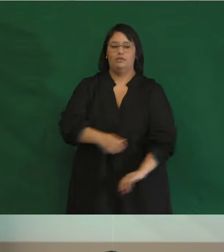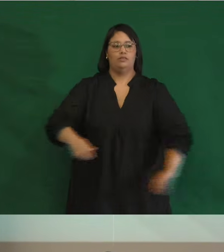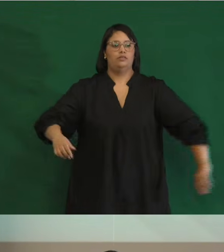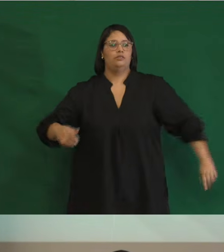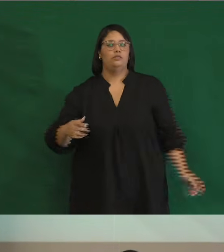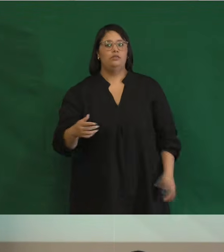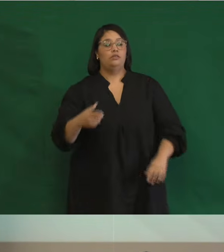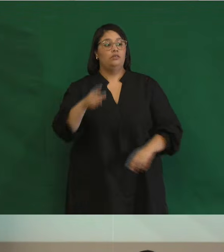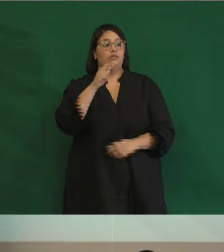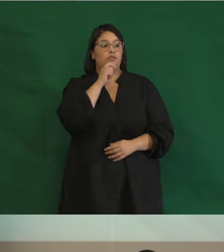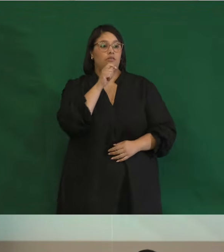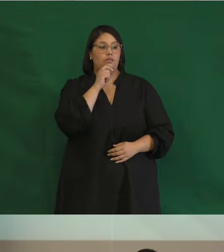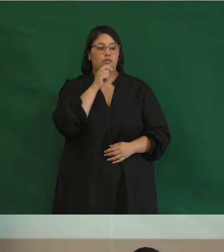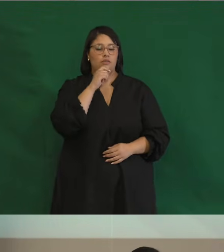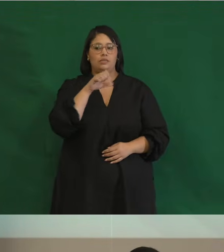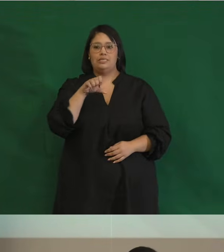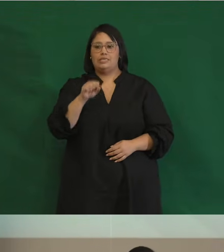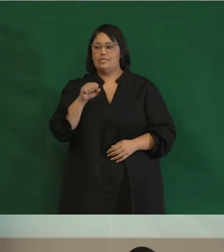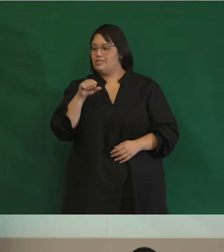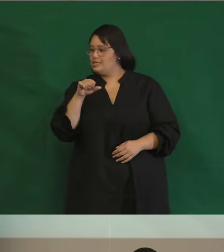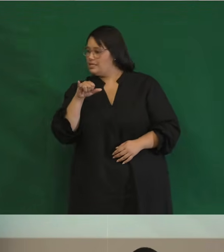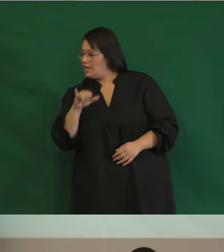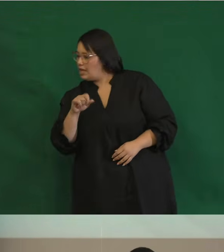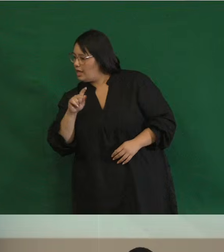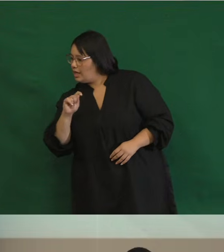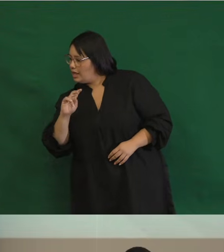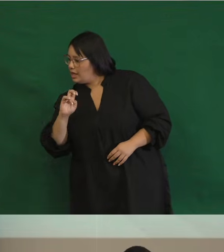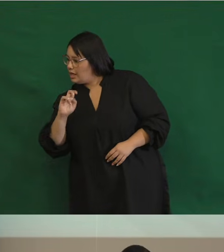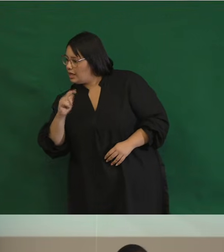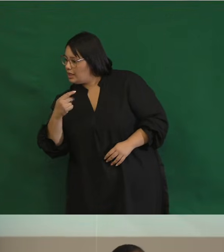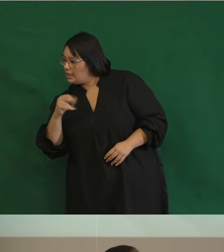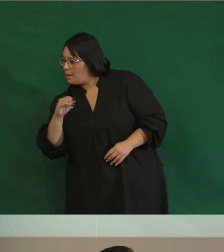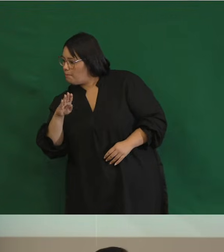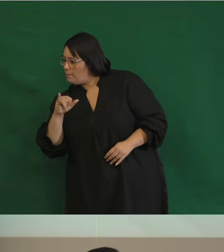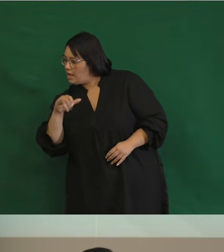Okay. Good morning. I'm Sitembile Kwela from RIA.